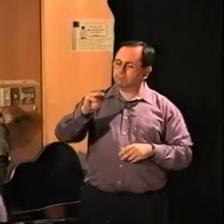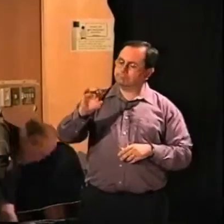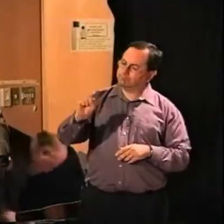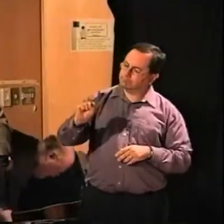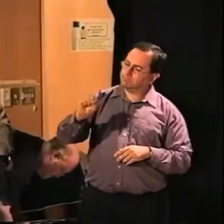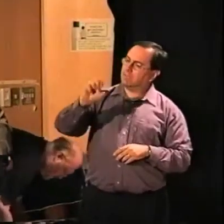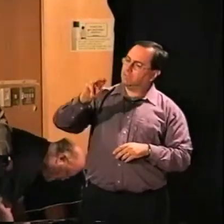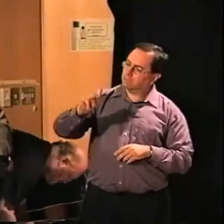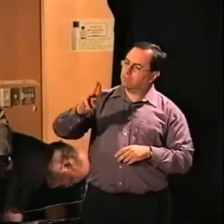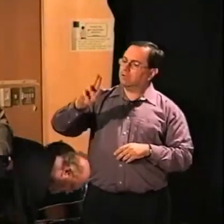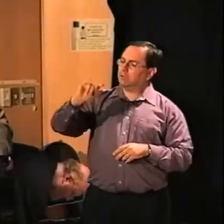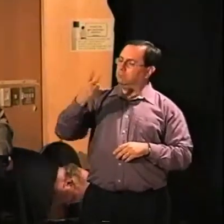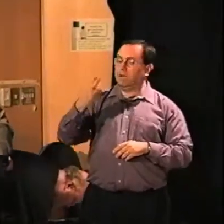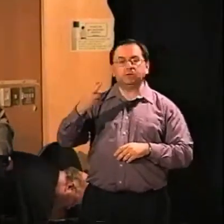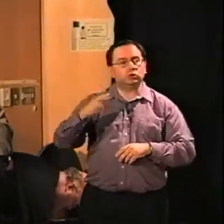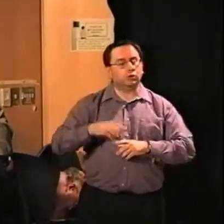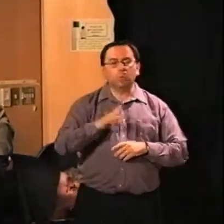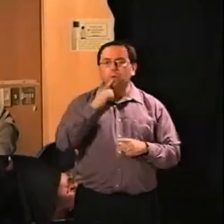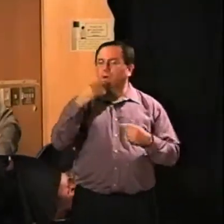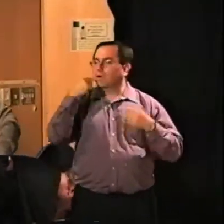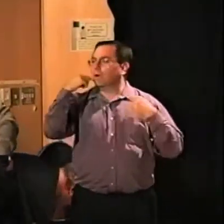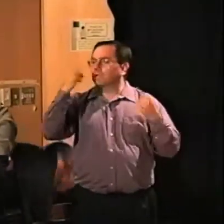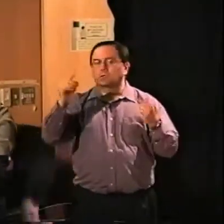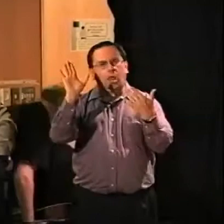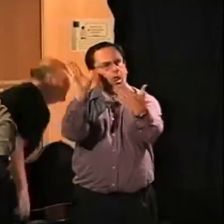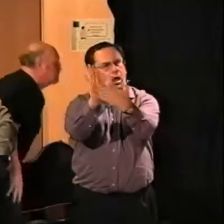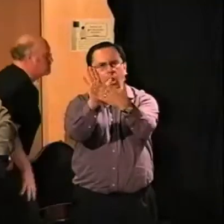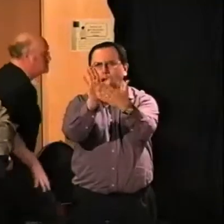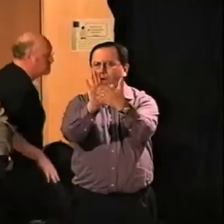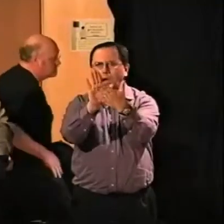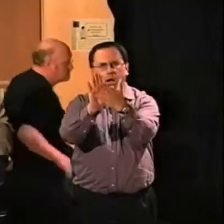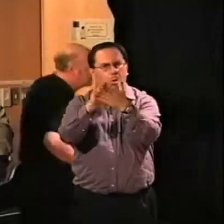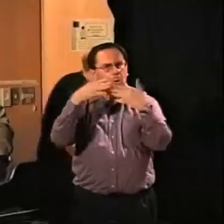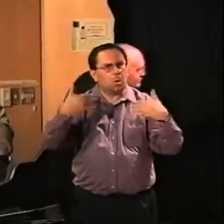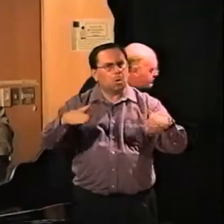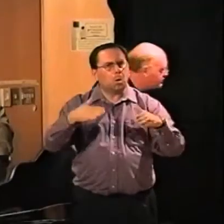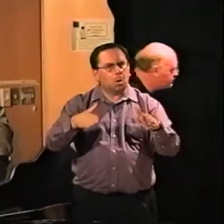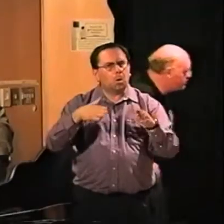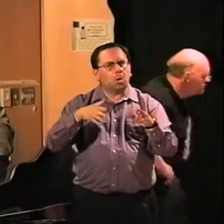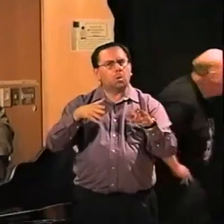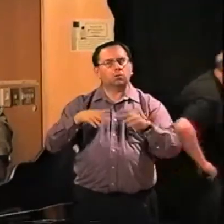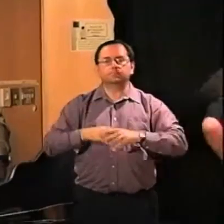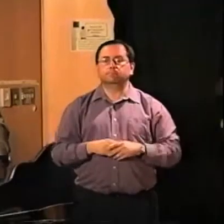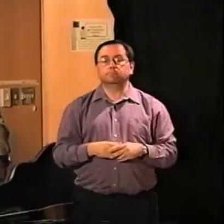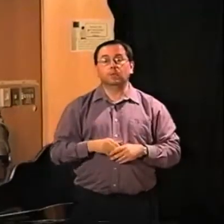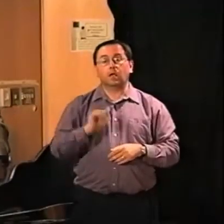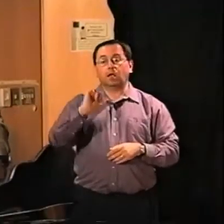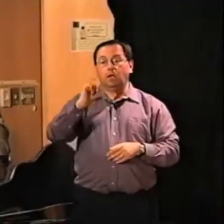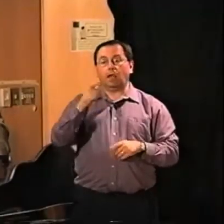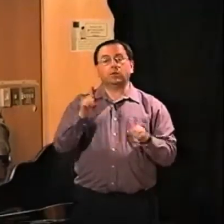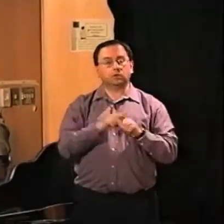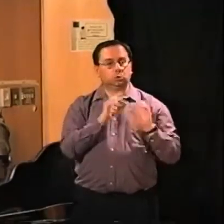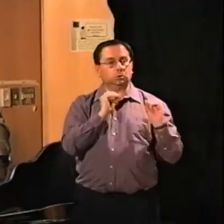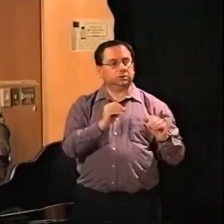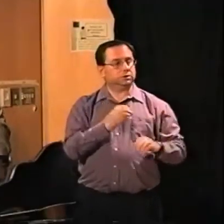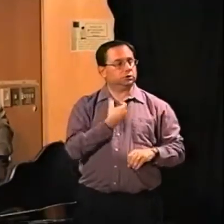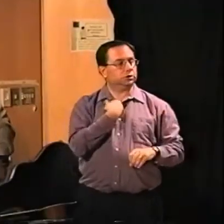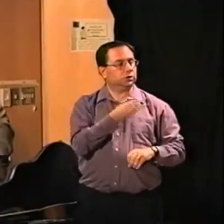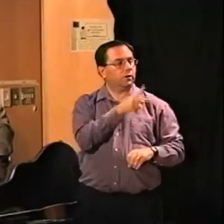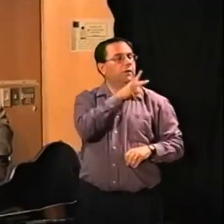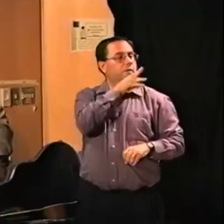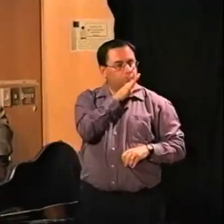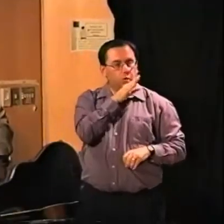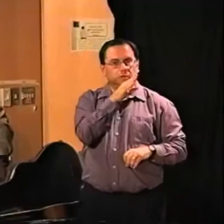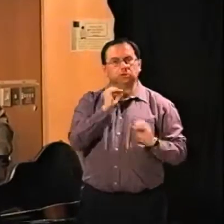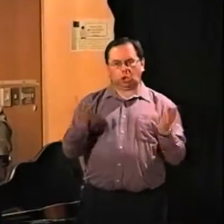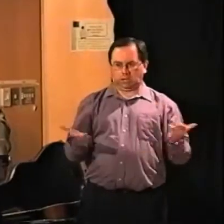at the Tarragon and was quite a success, receiving considerable critical acclaim. Alex also teaches voice. She's taught here